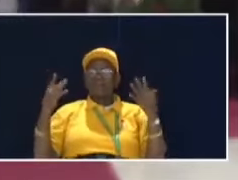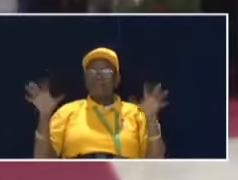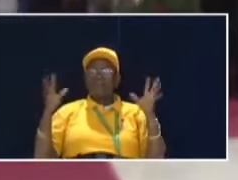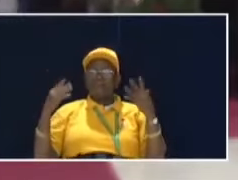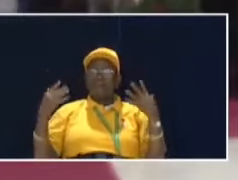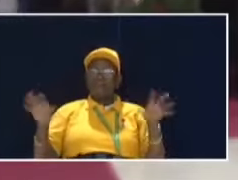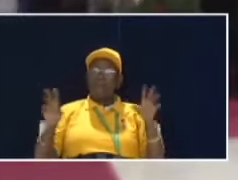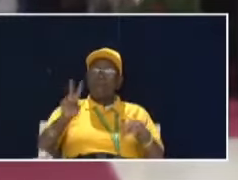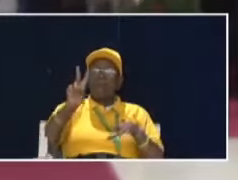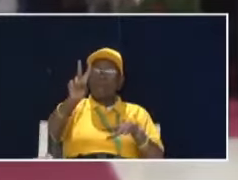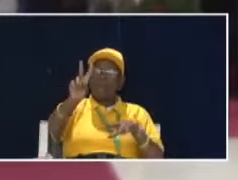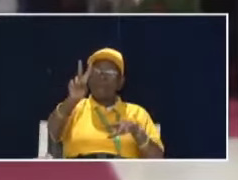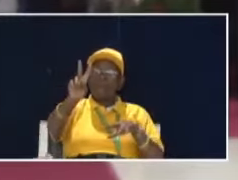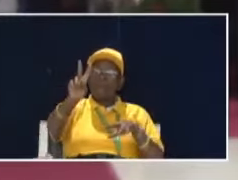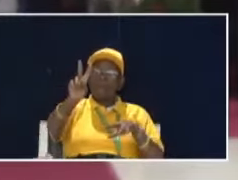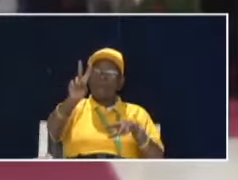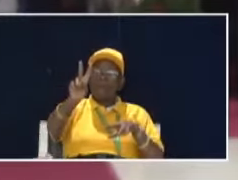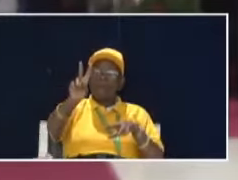Two.